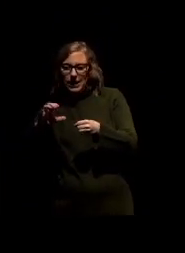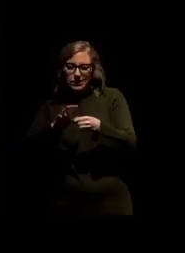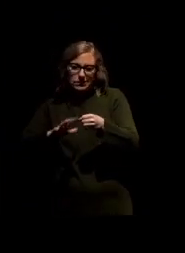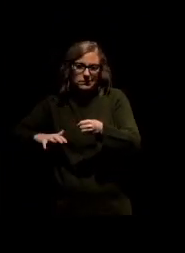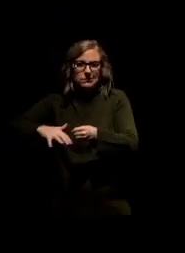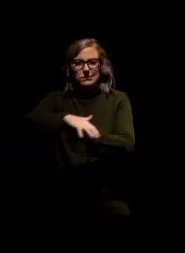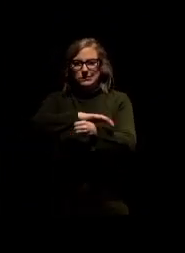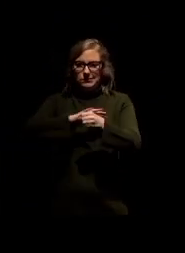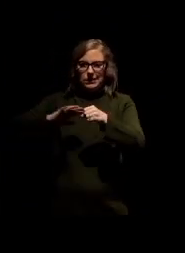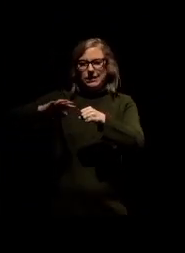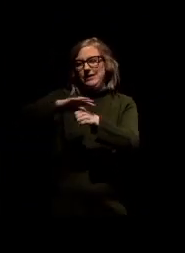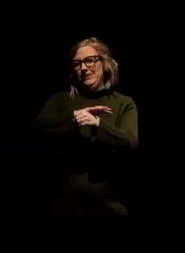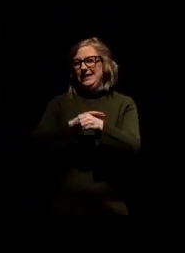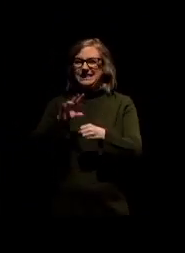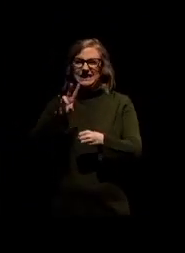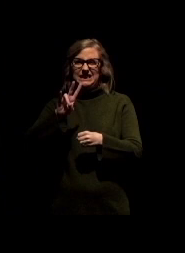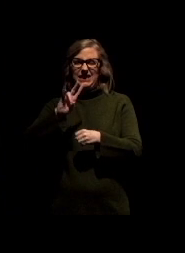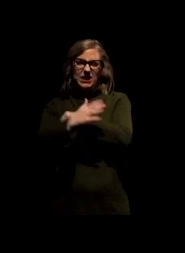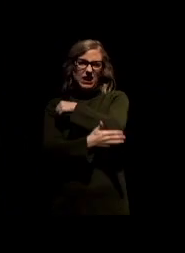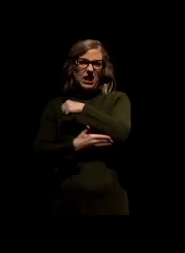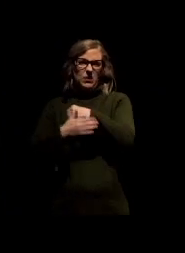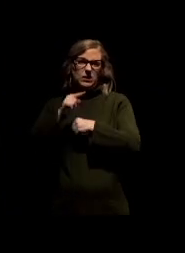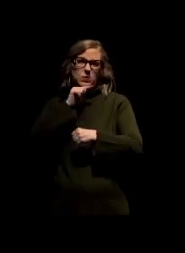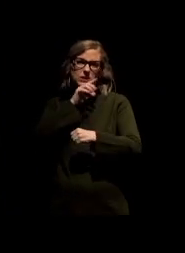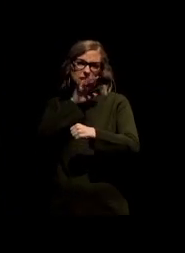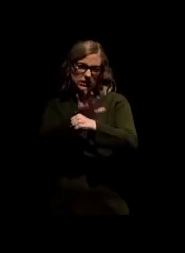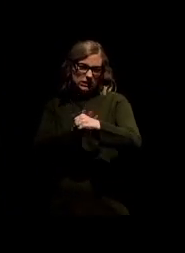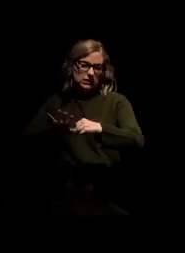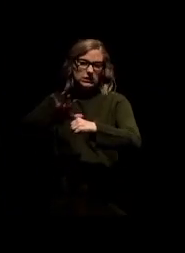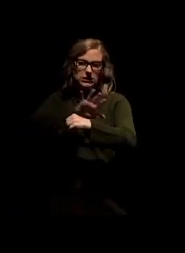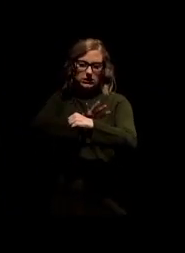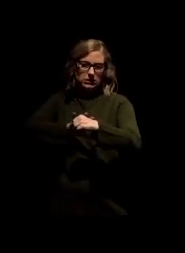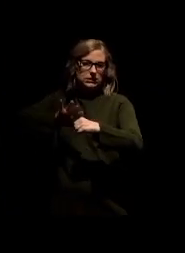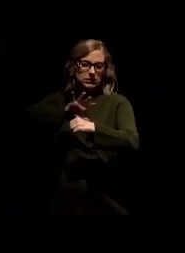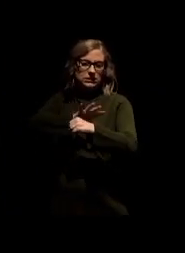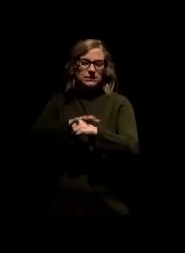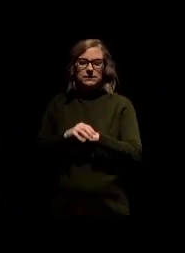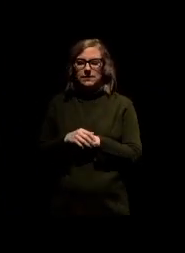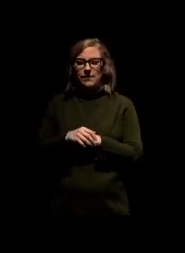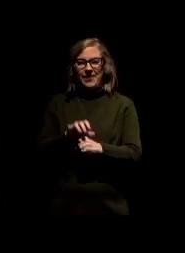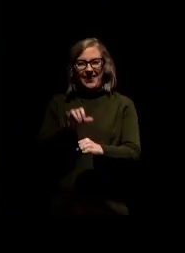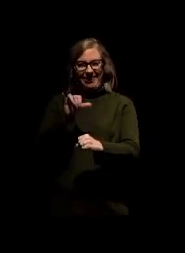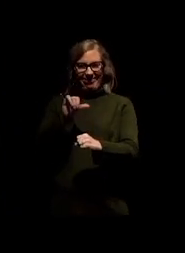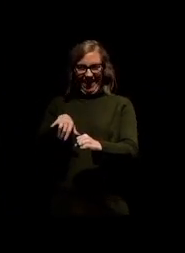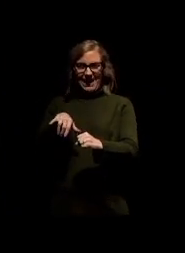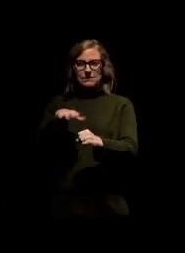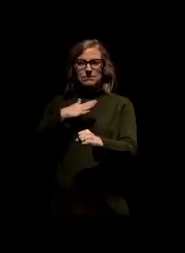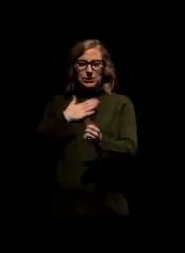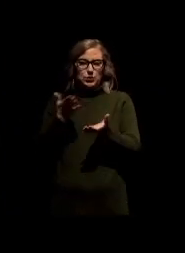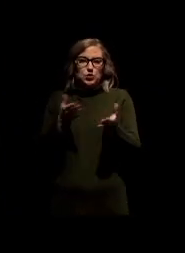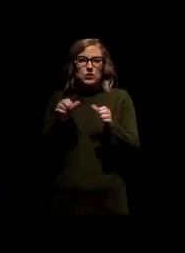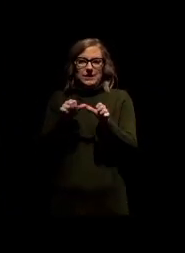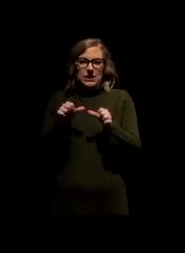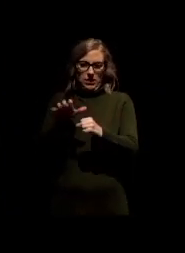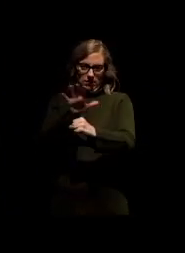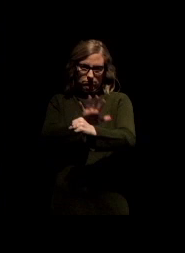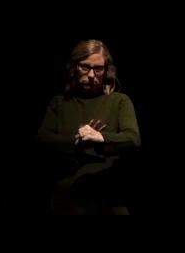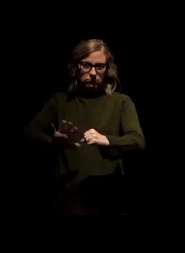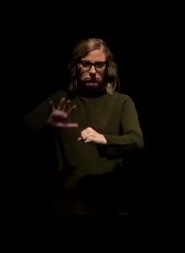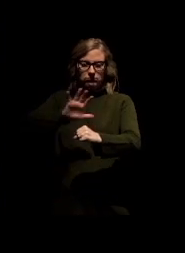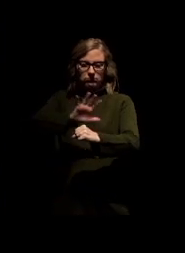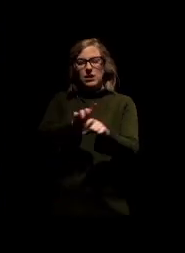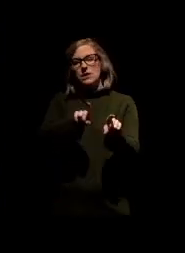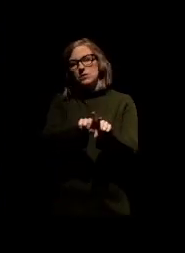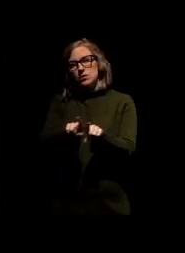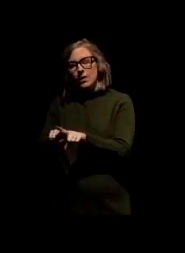broader Severn County metro area. And that is the county, or those are, that's the service area that we provide, as well as Indian